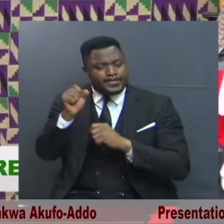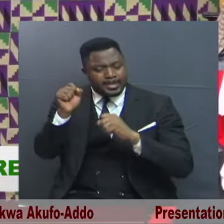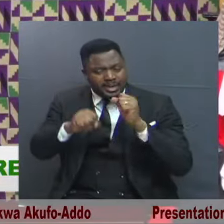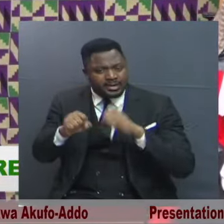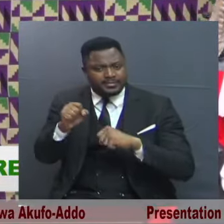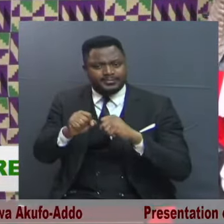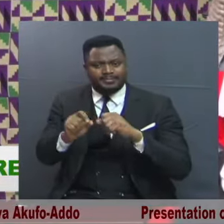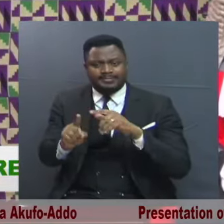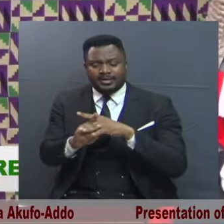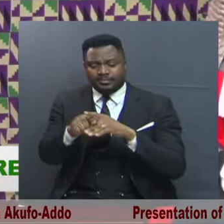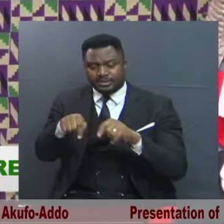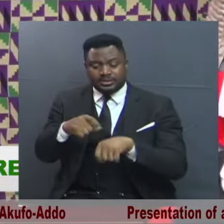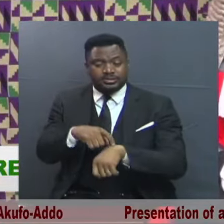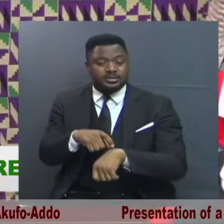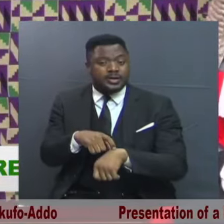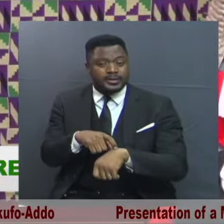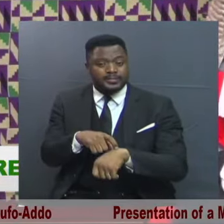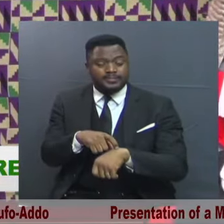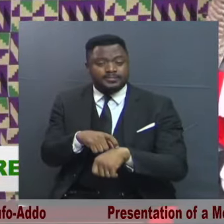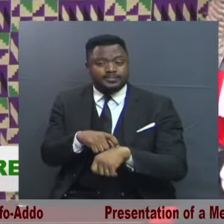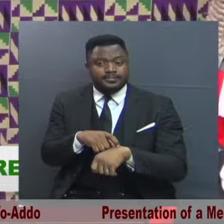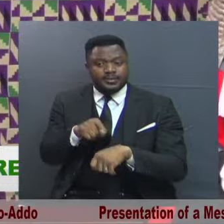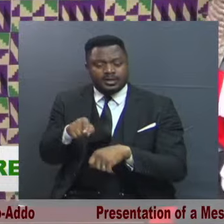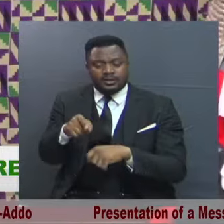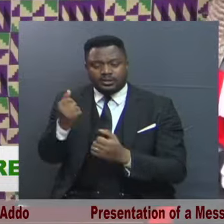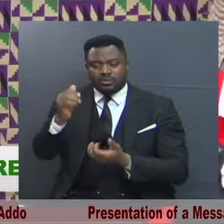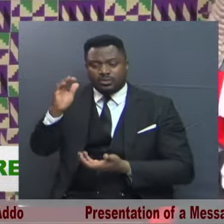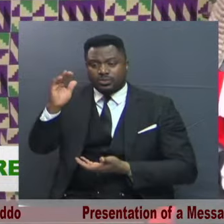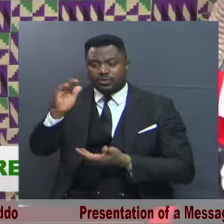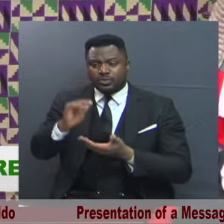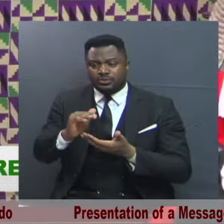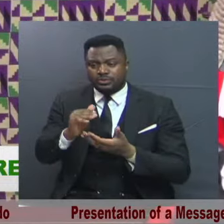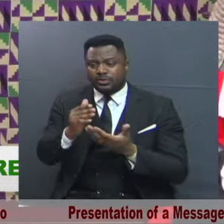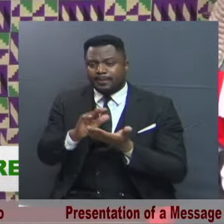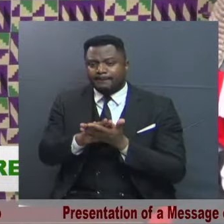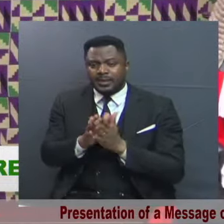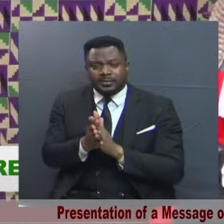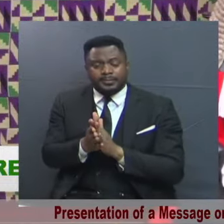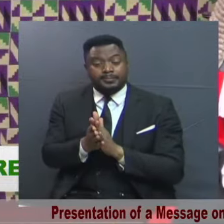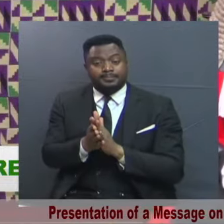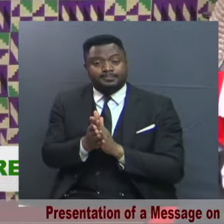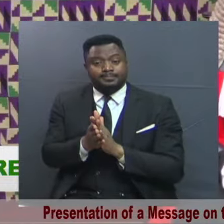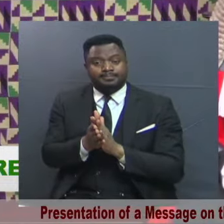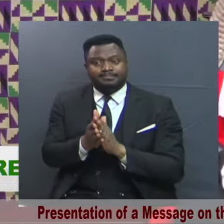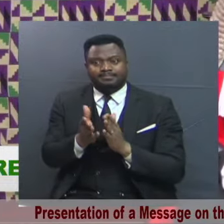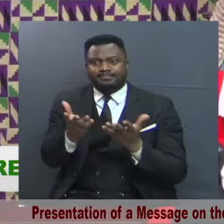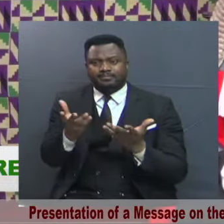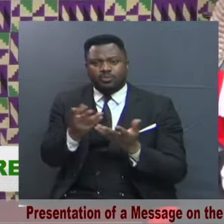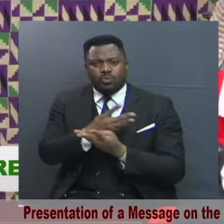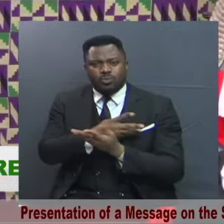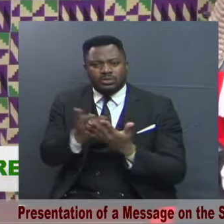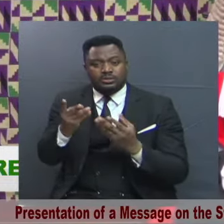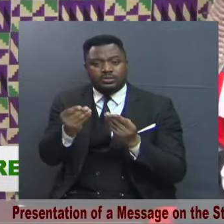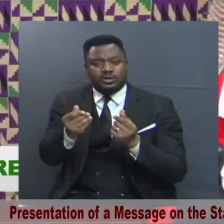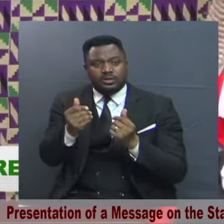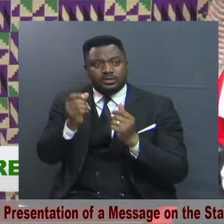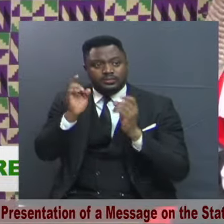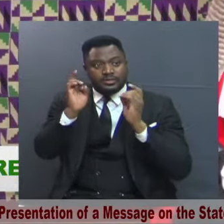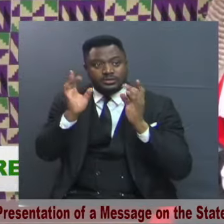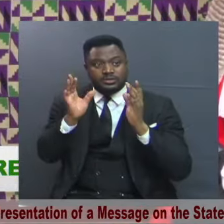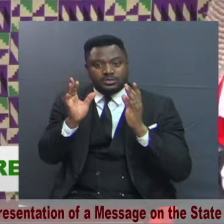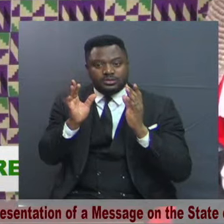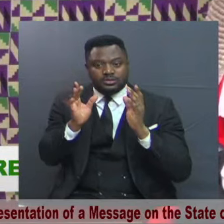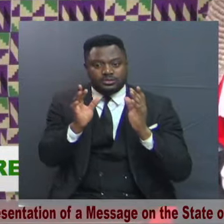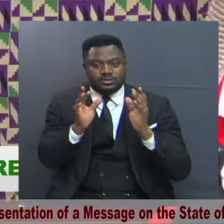dynamic time town is being reduced to a wasteland A Wasteland of Destruction and